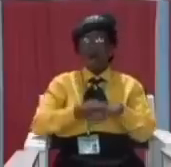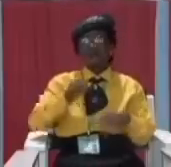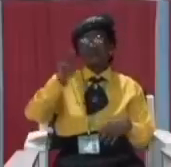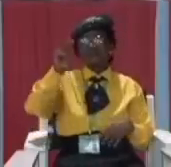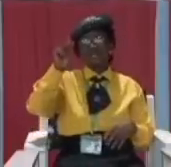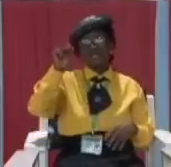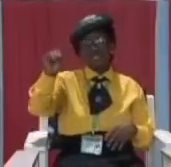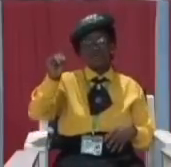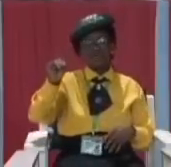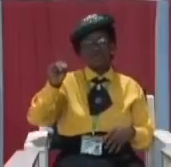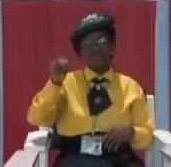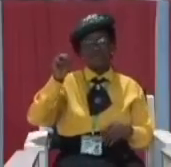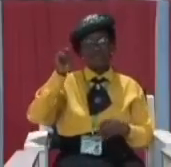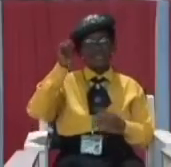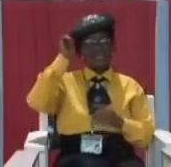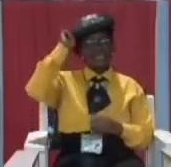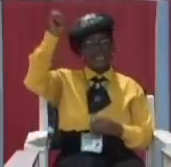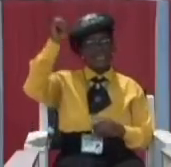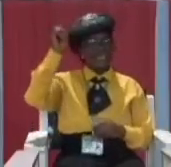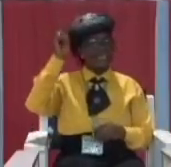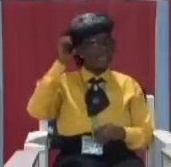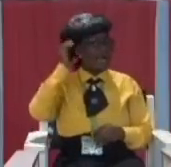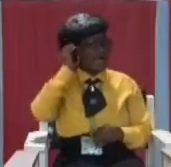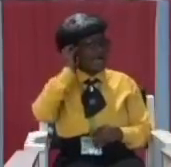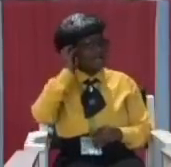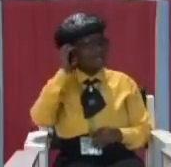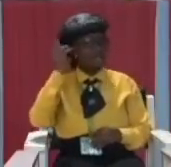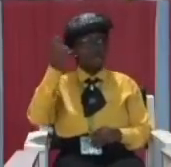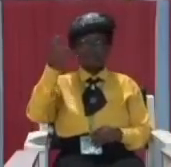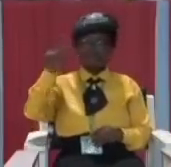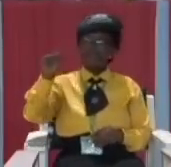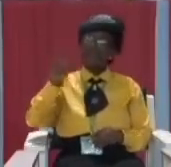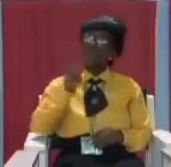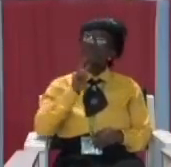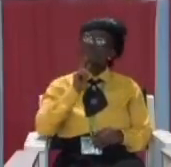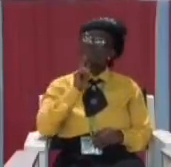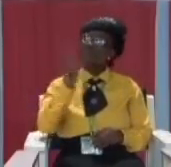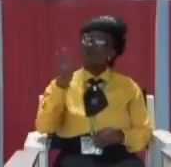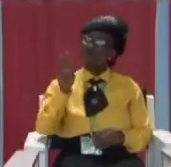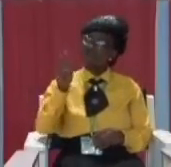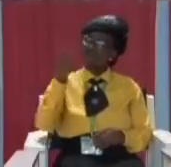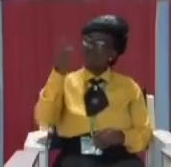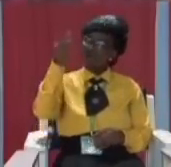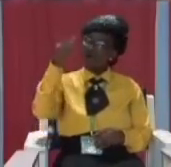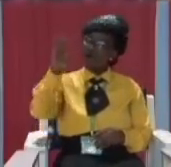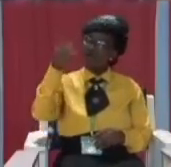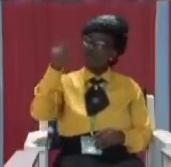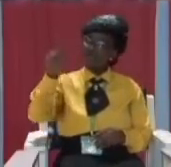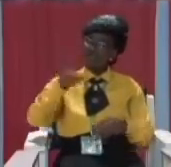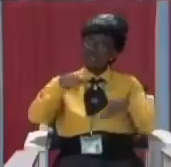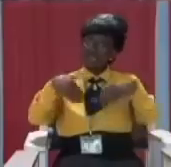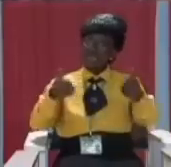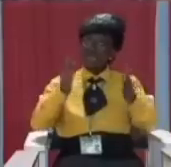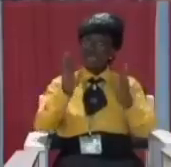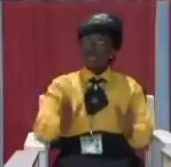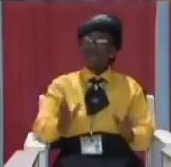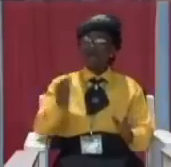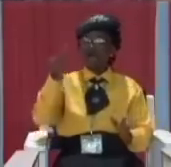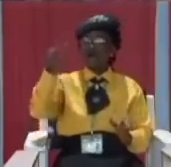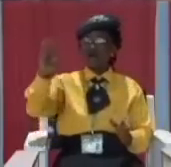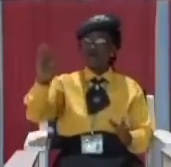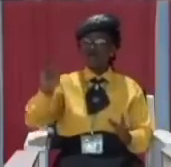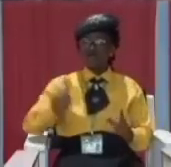He heard the voice of the giver of life. And all of a